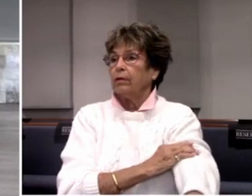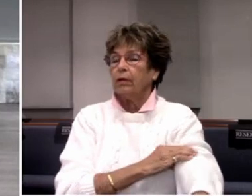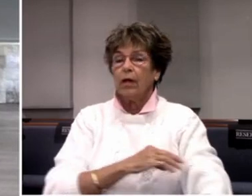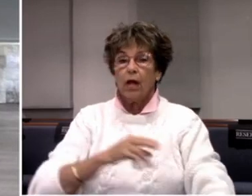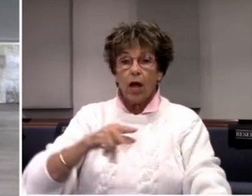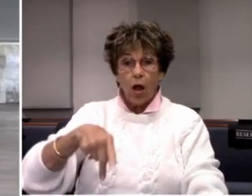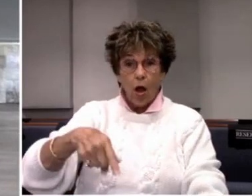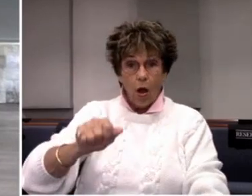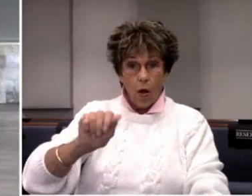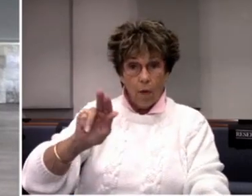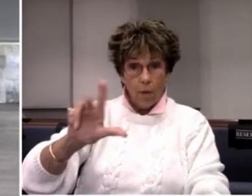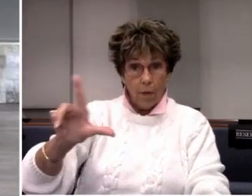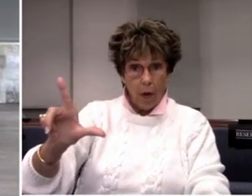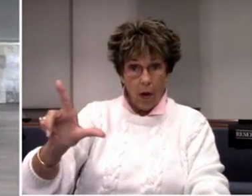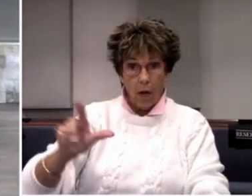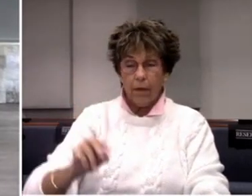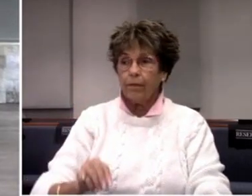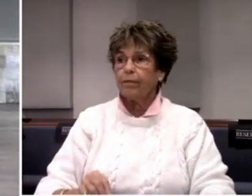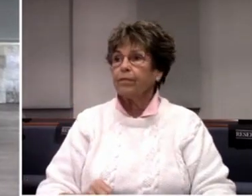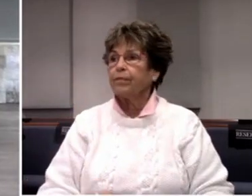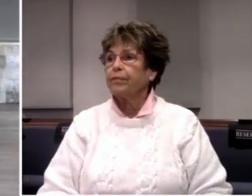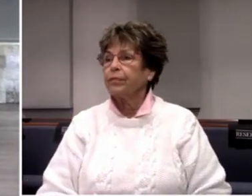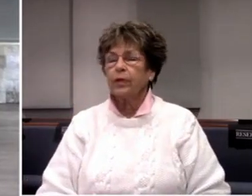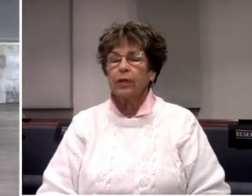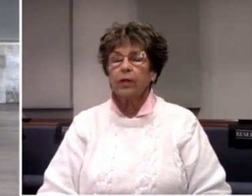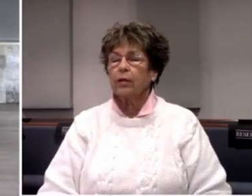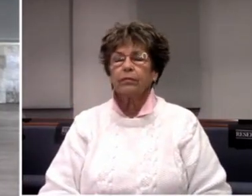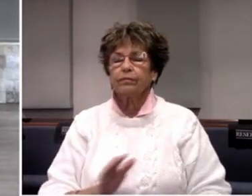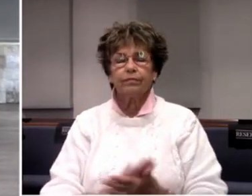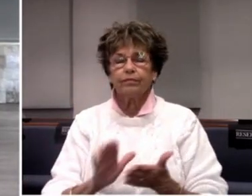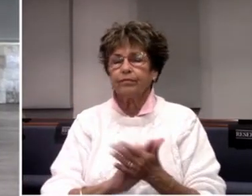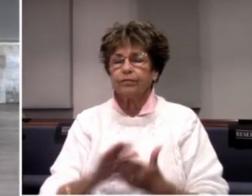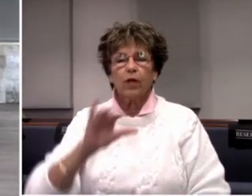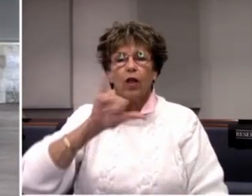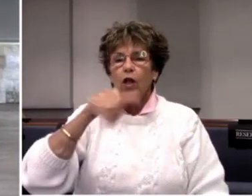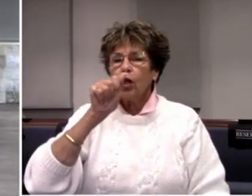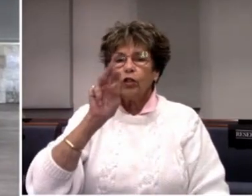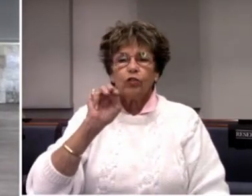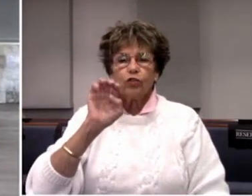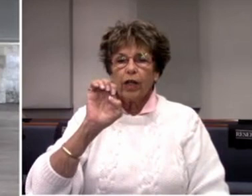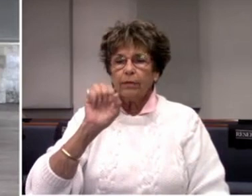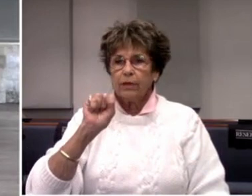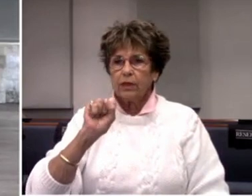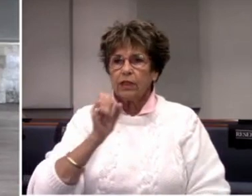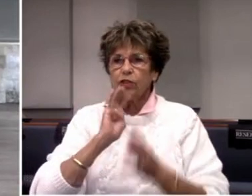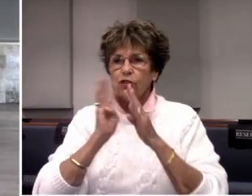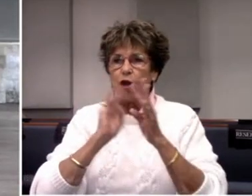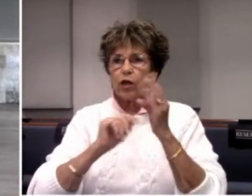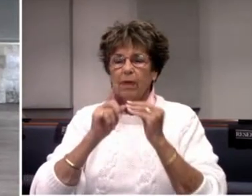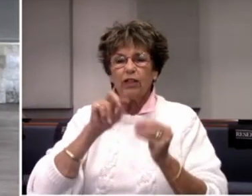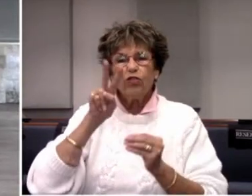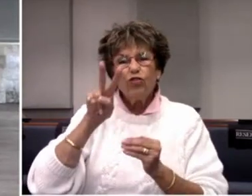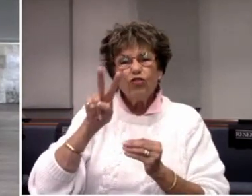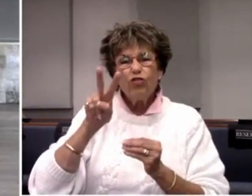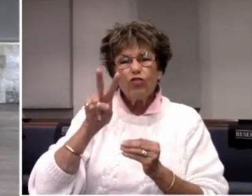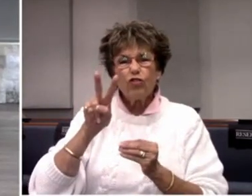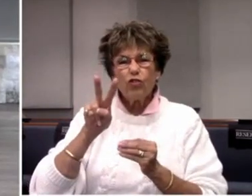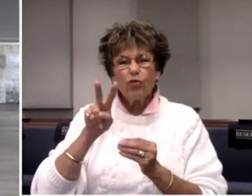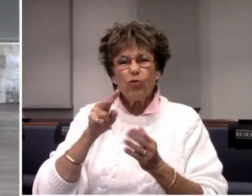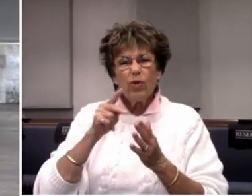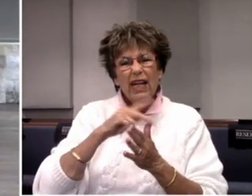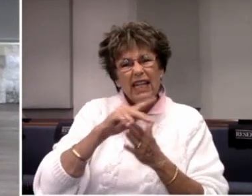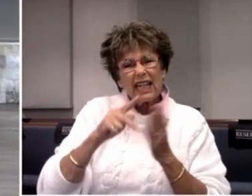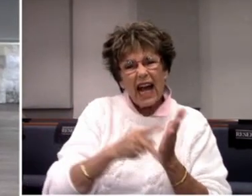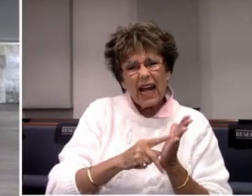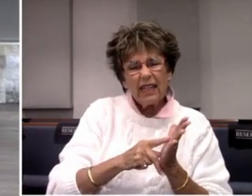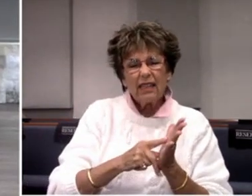Paul here, or the writer, or James here, is speaking of two types of wisdom. He's speaking of earthly wisdom, and he's